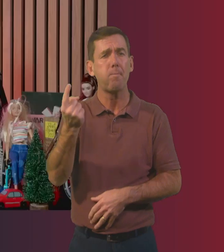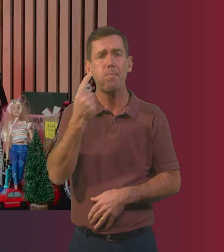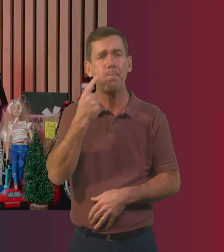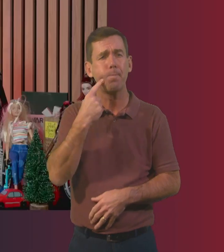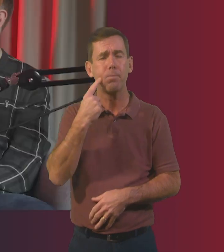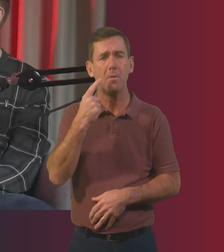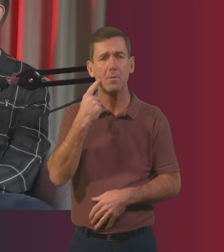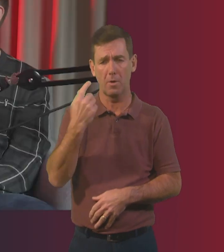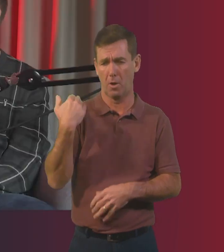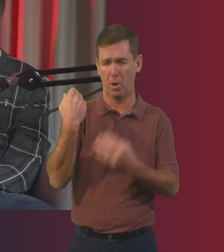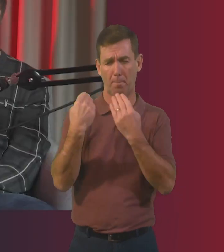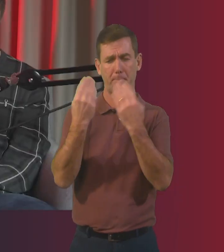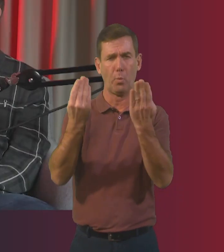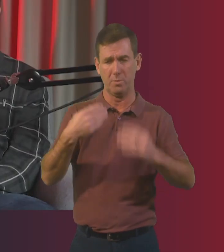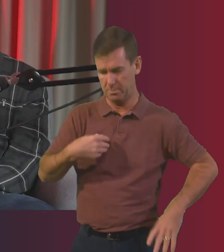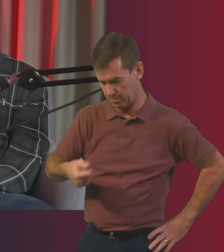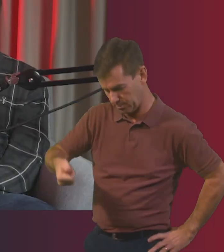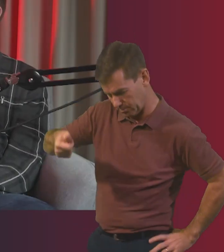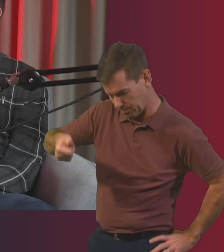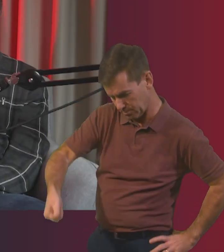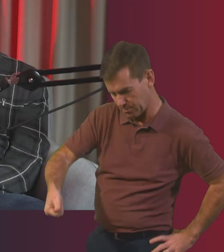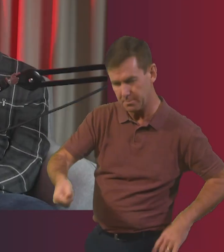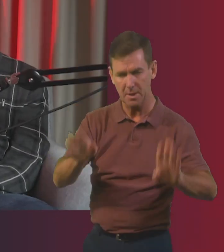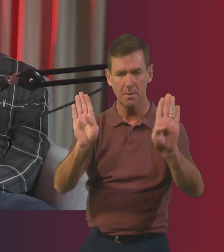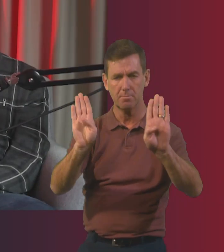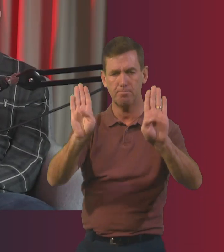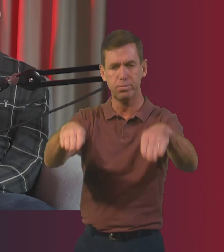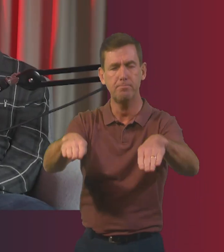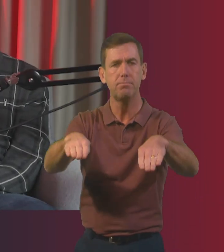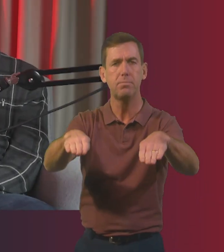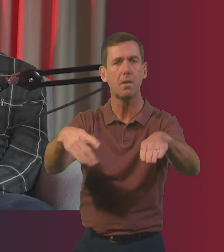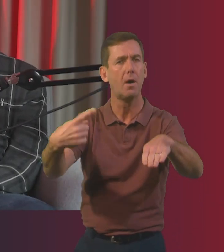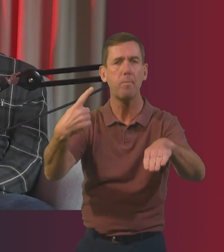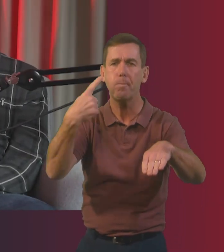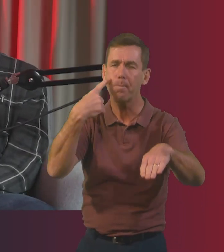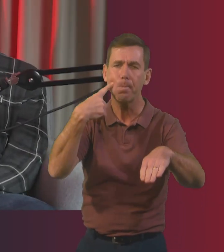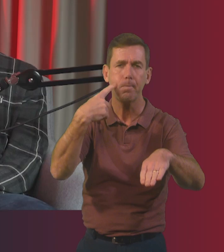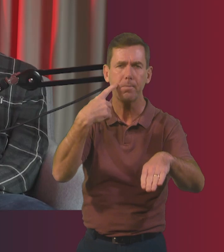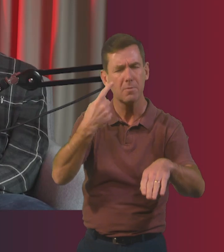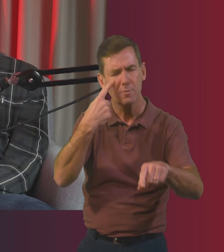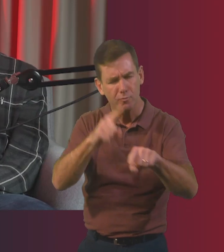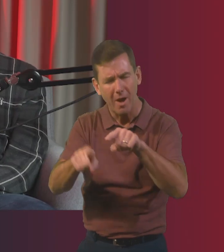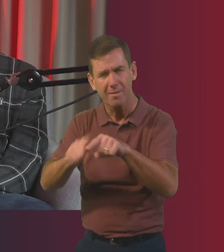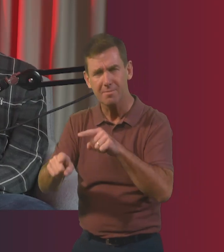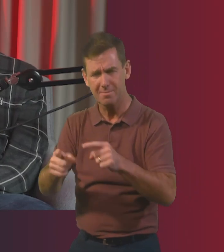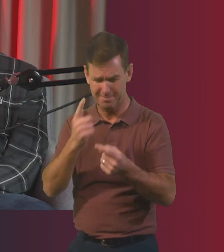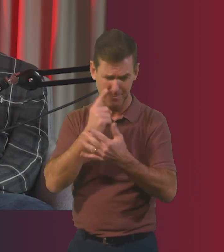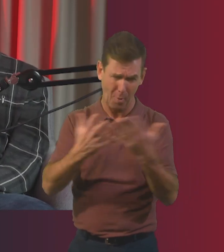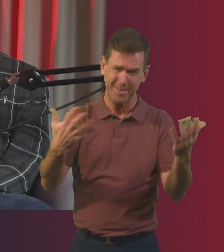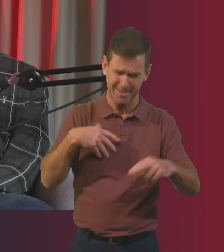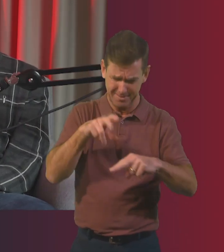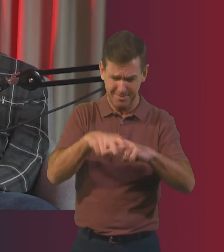that lever that you pull, and they'll just drop flat. So fascinating. Little things like that you would try. And then the obvious bit then is go for a test